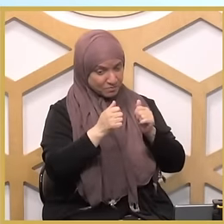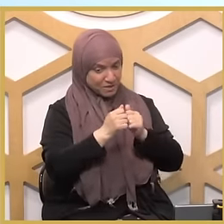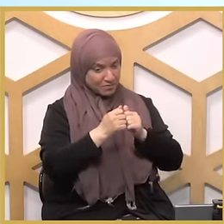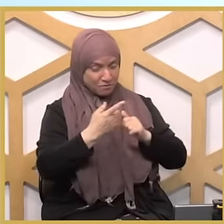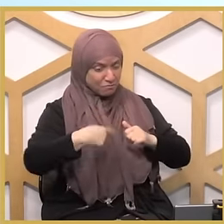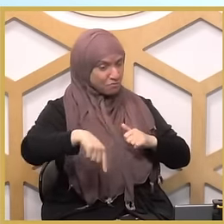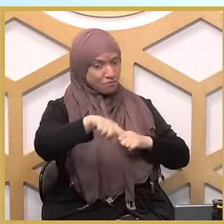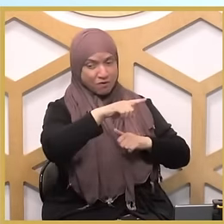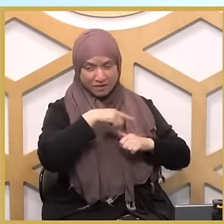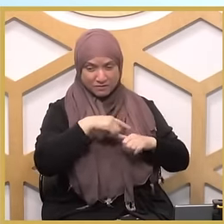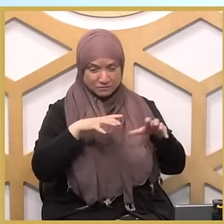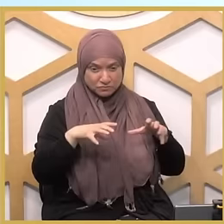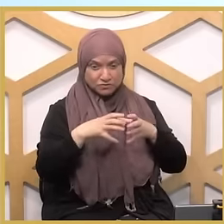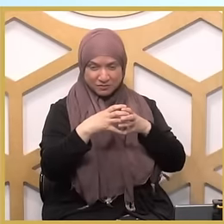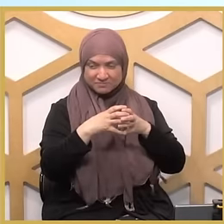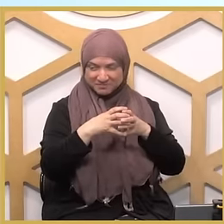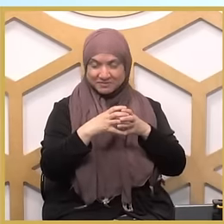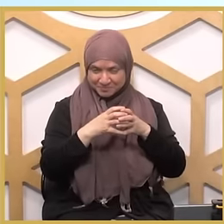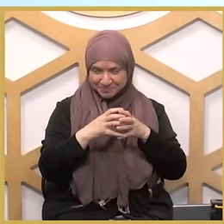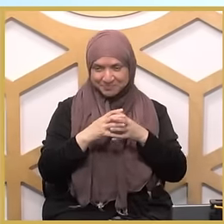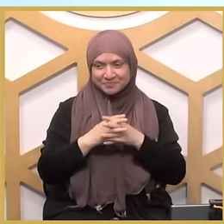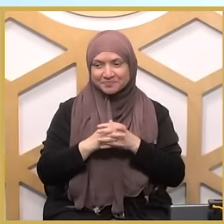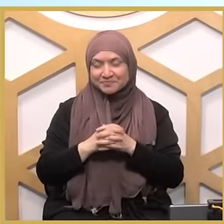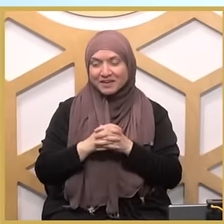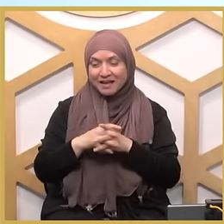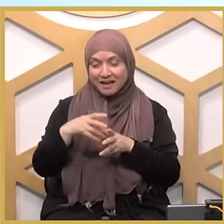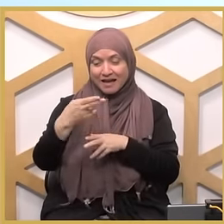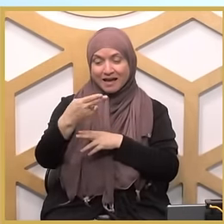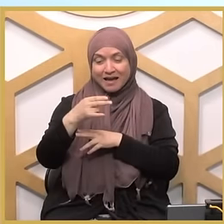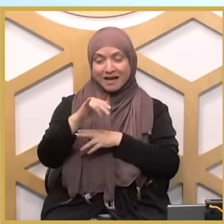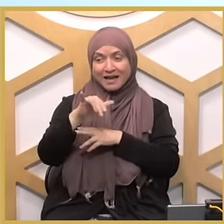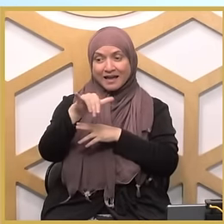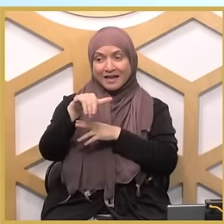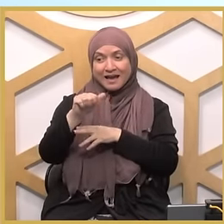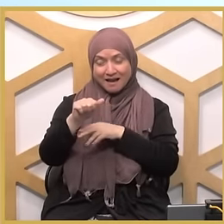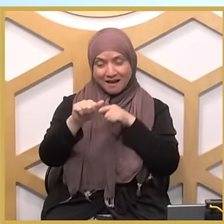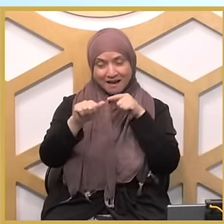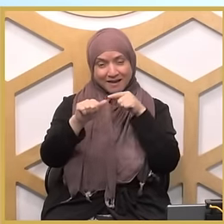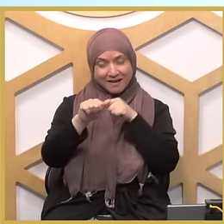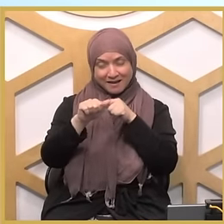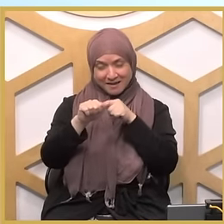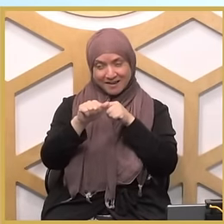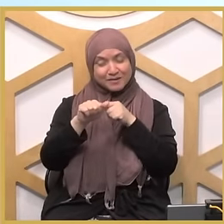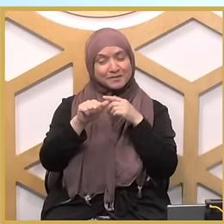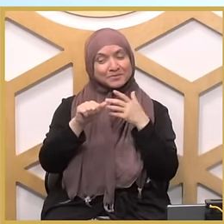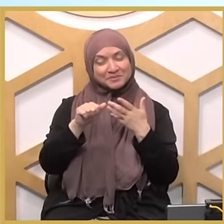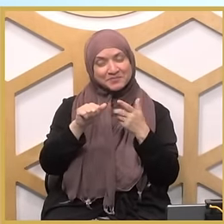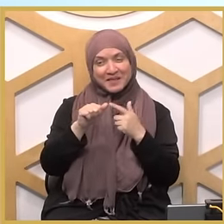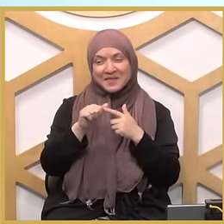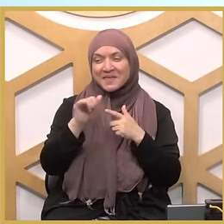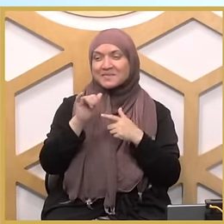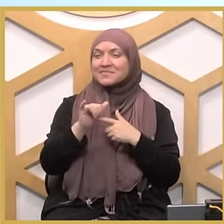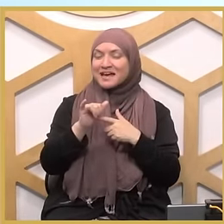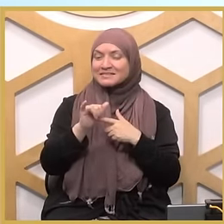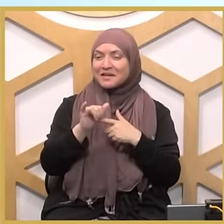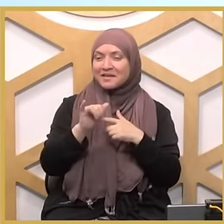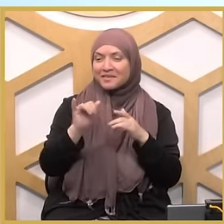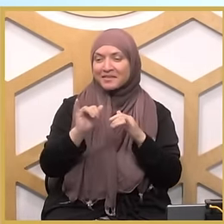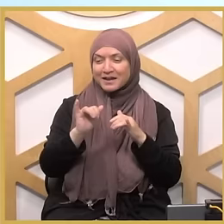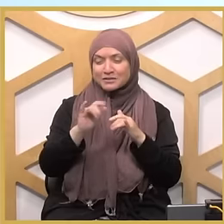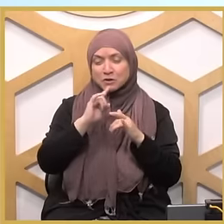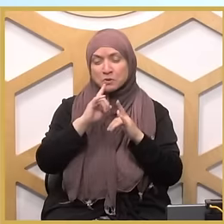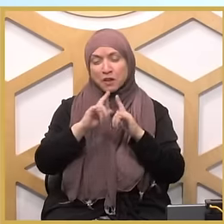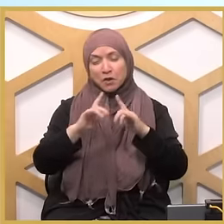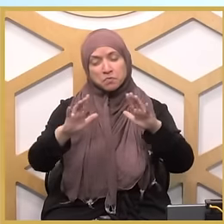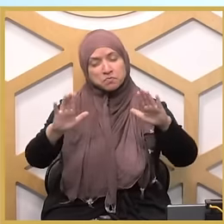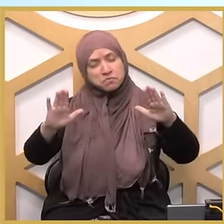in your life, to this concept of sinning. And that is, the greatest thing that you can gain in trial is Allah